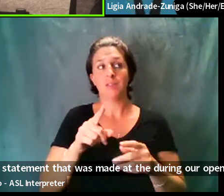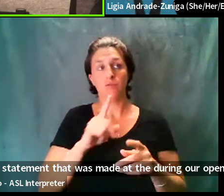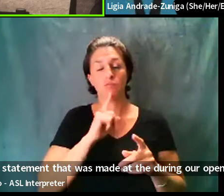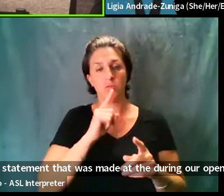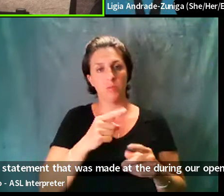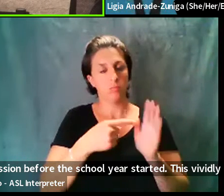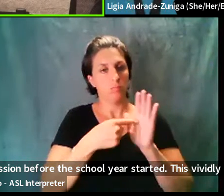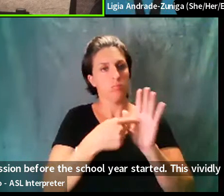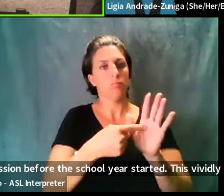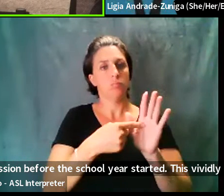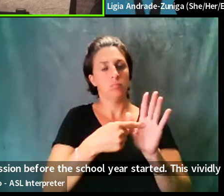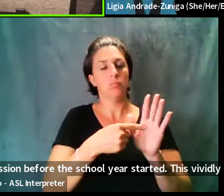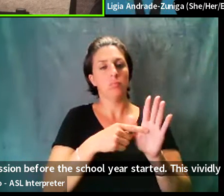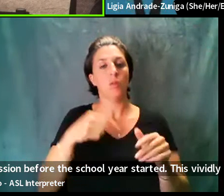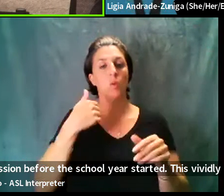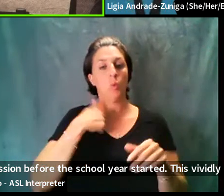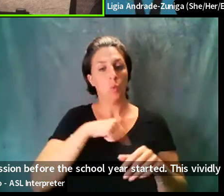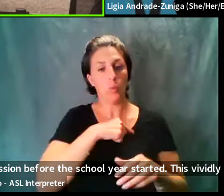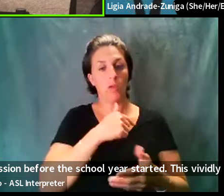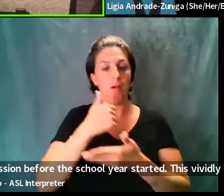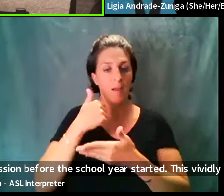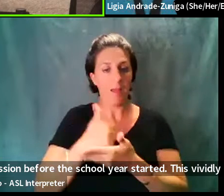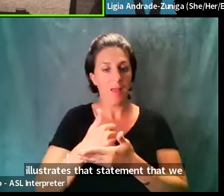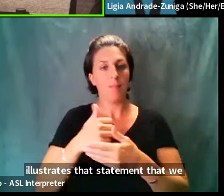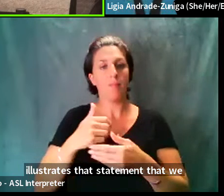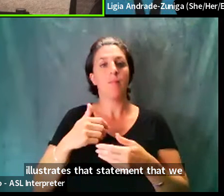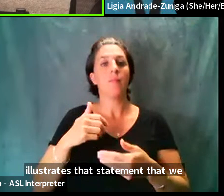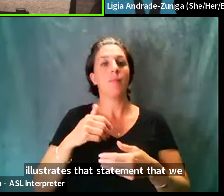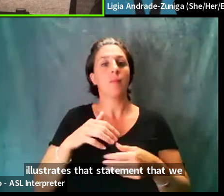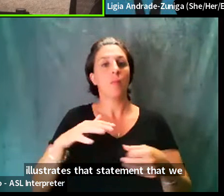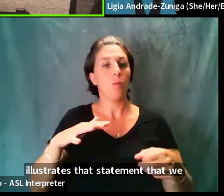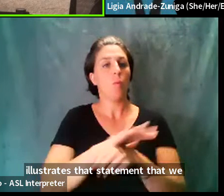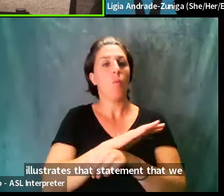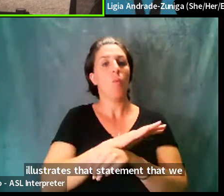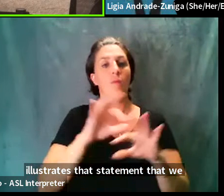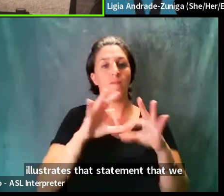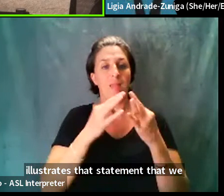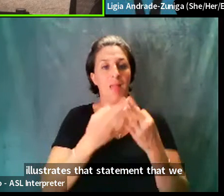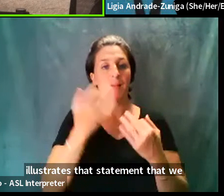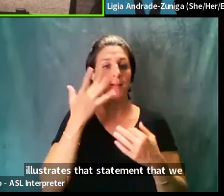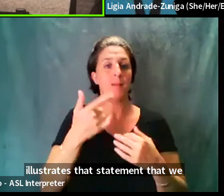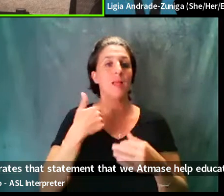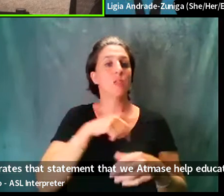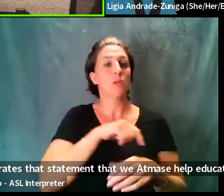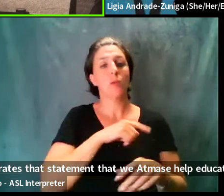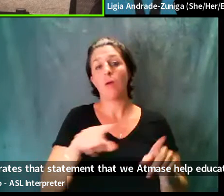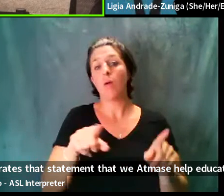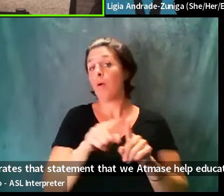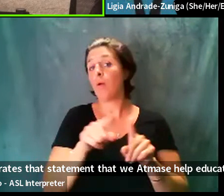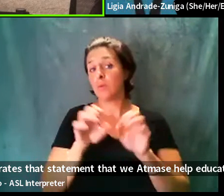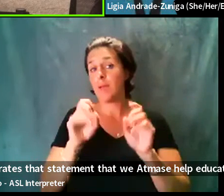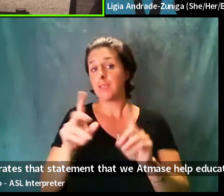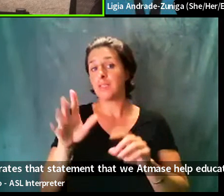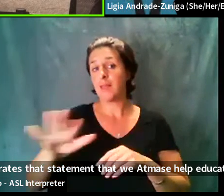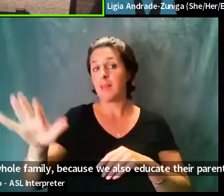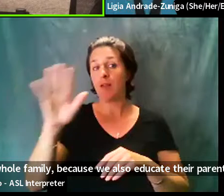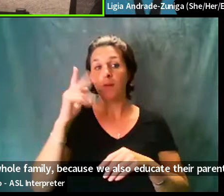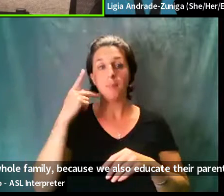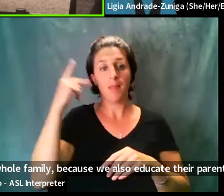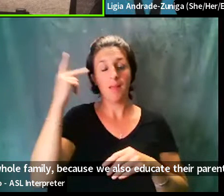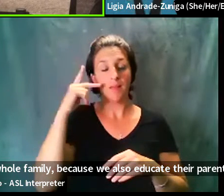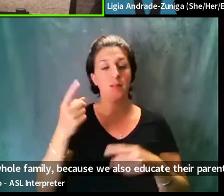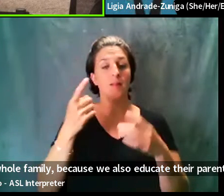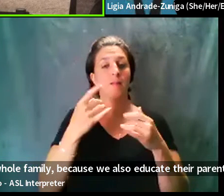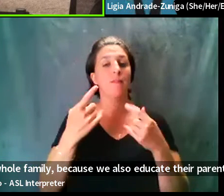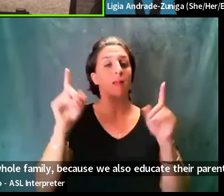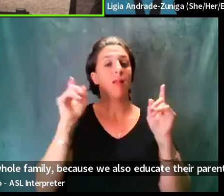statement that we at SMUHSD help educate the whole family because we also educate their parents. So, and finally, this is one navigator